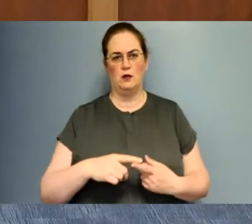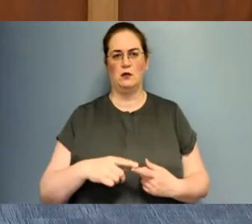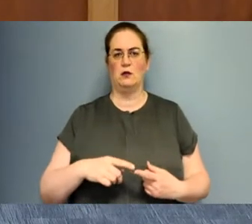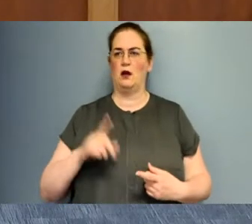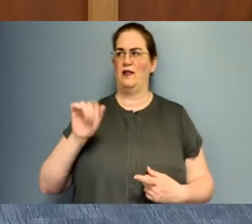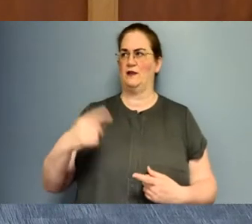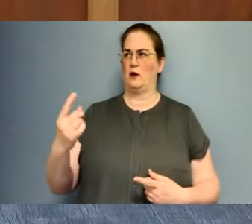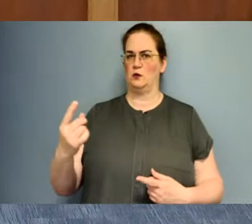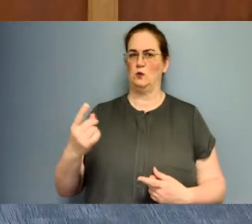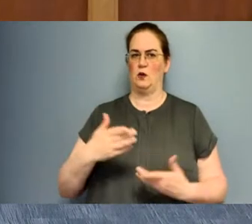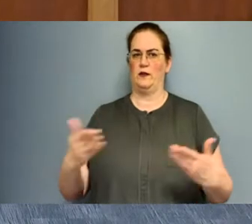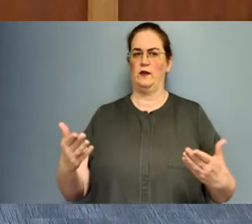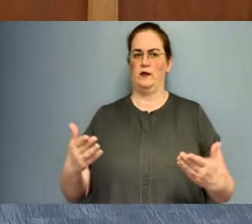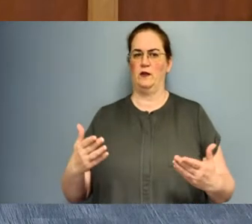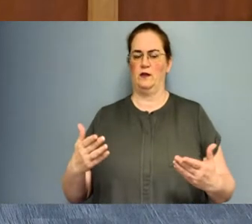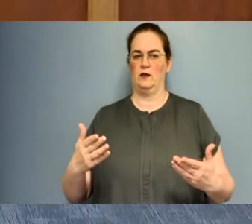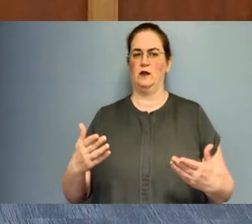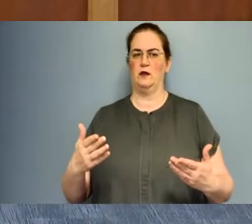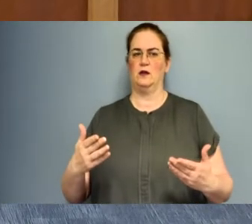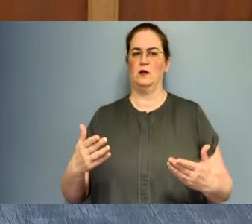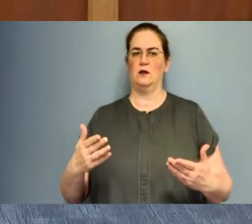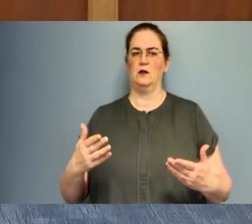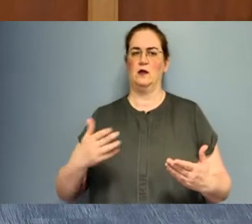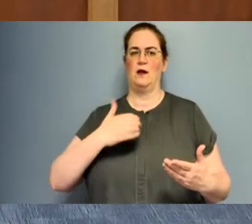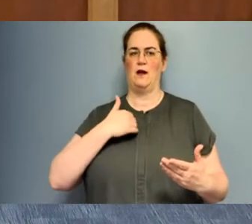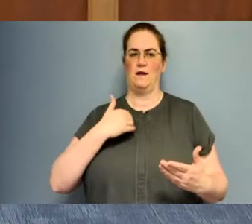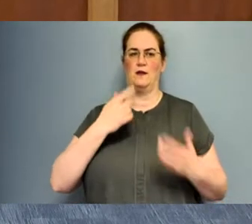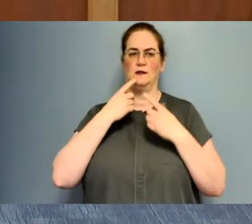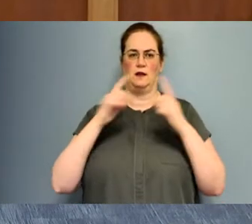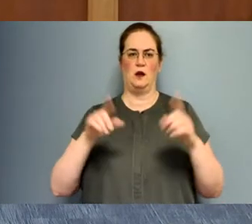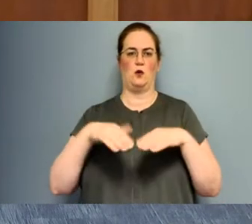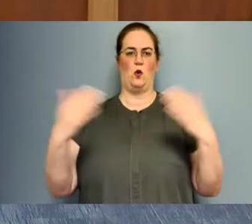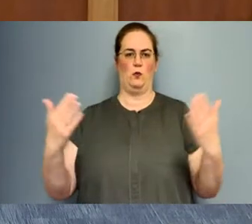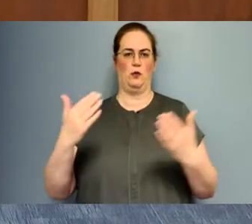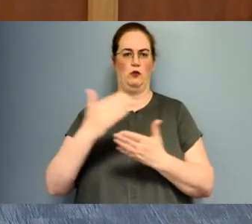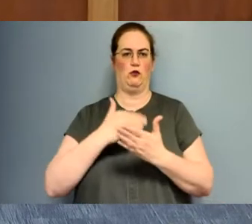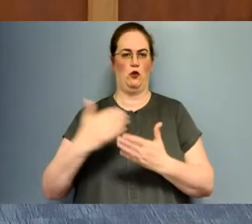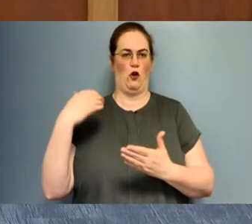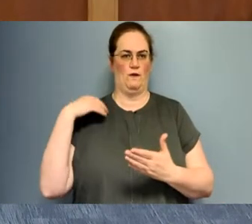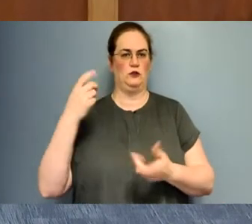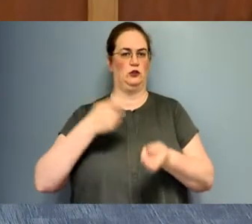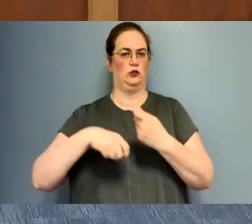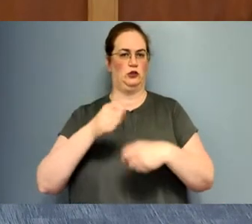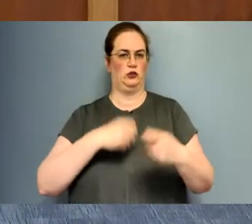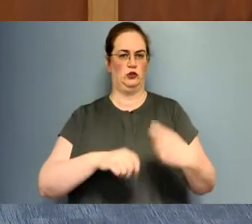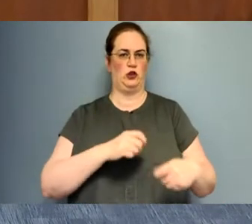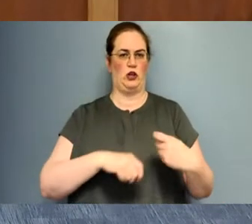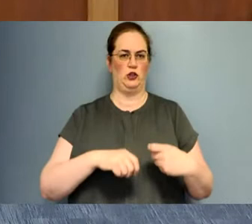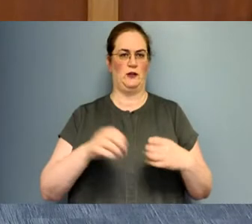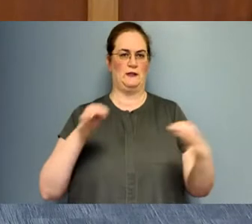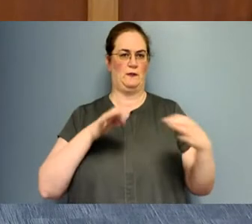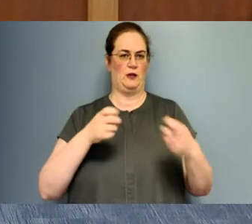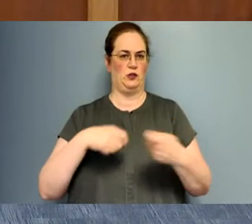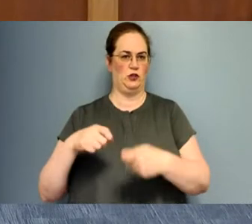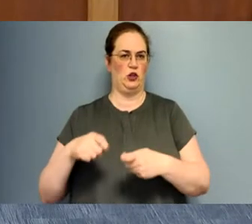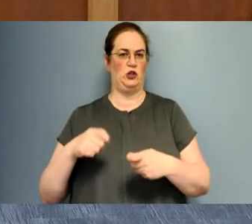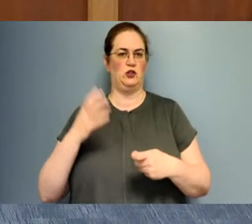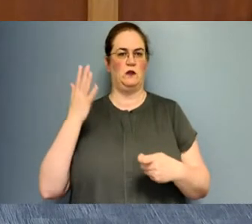was one of the things was the having a declared open records officer, you know, changes and explaining the changes